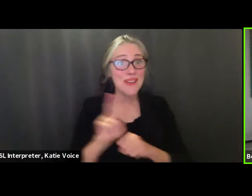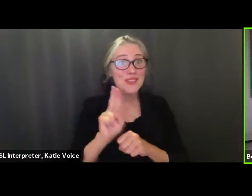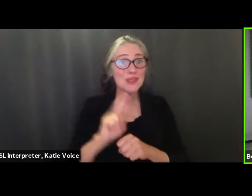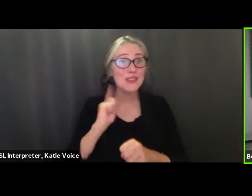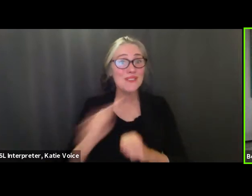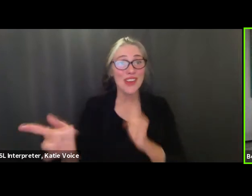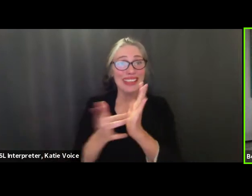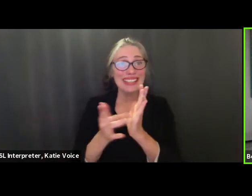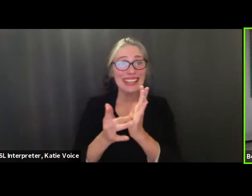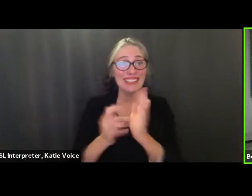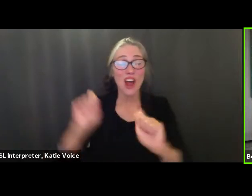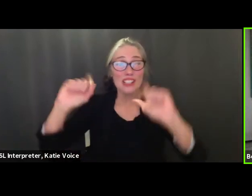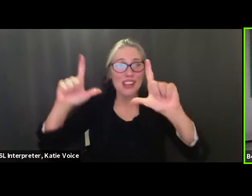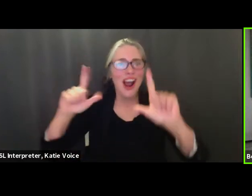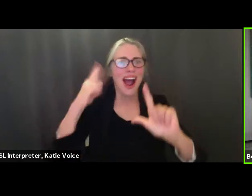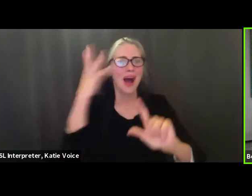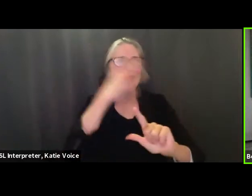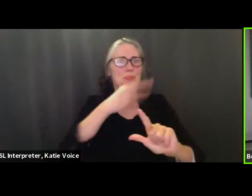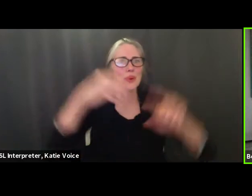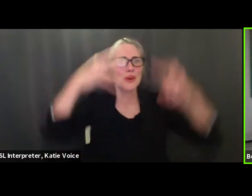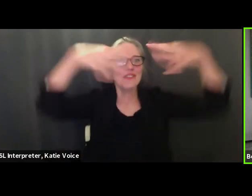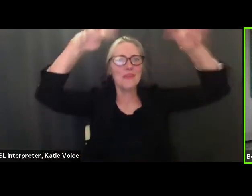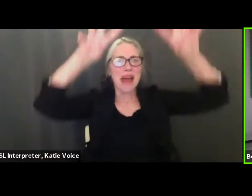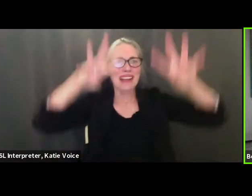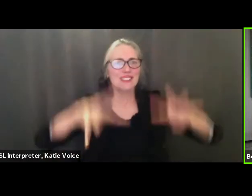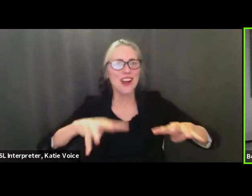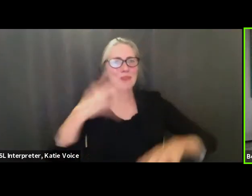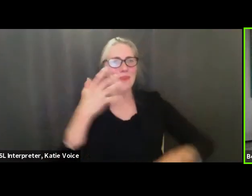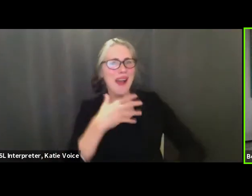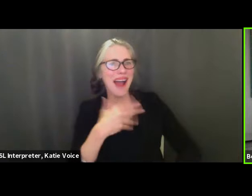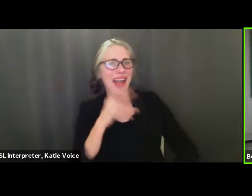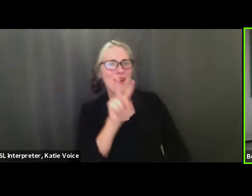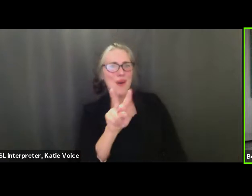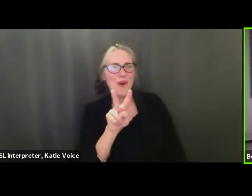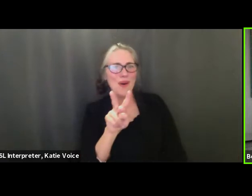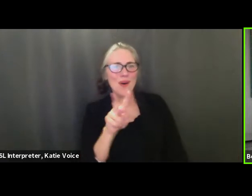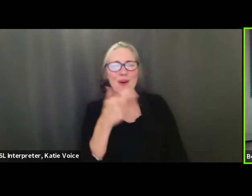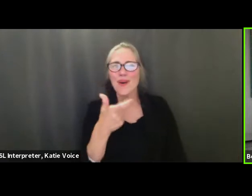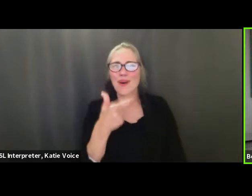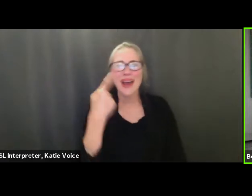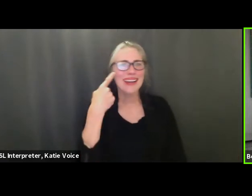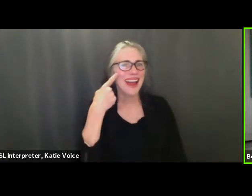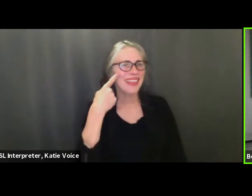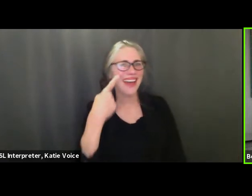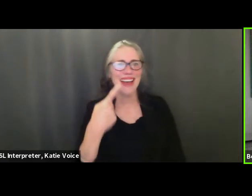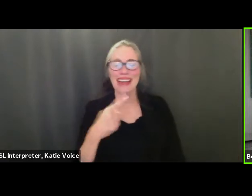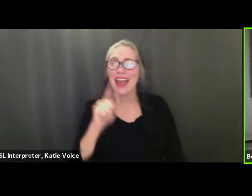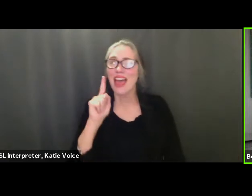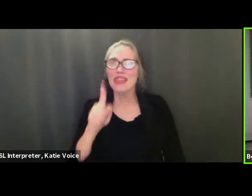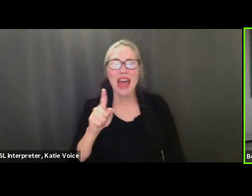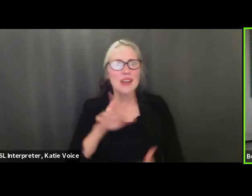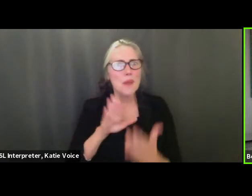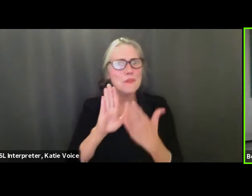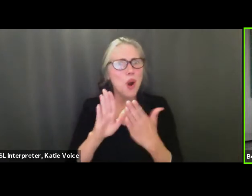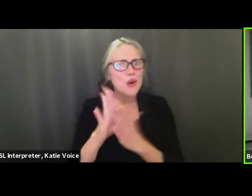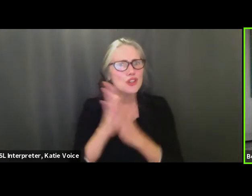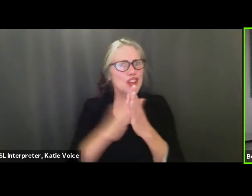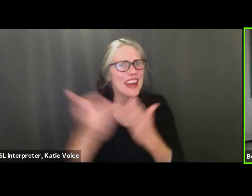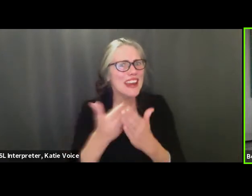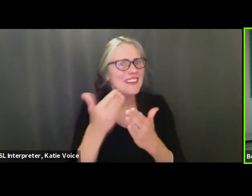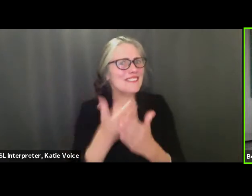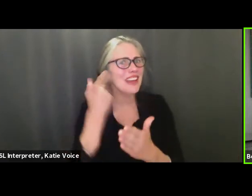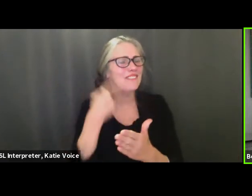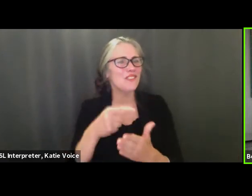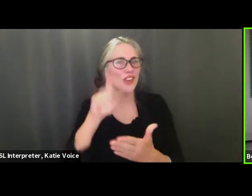the beautiful, huge backdrop, and also just the innovative approach to everything, the songs and